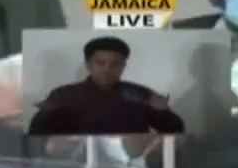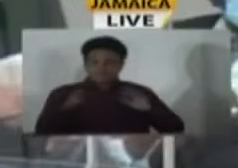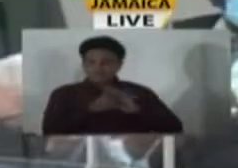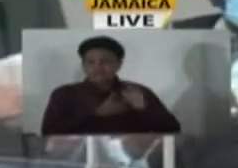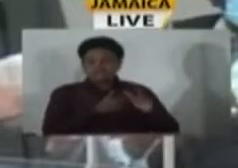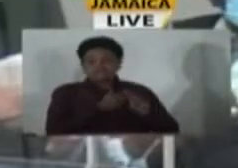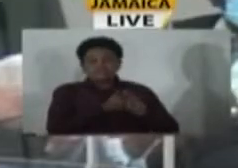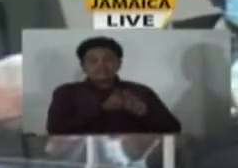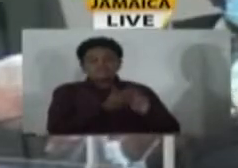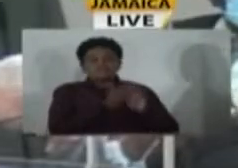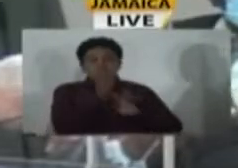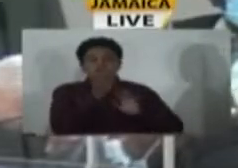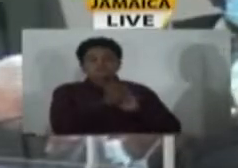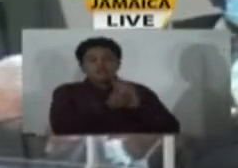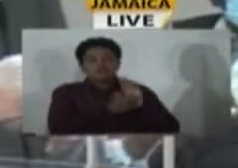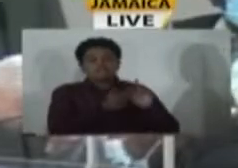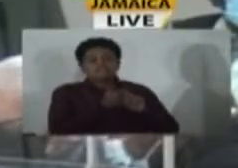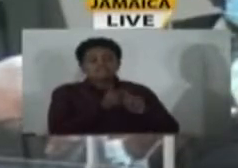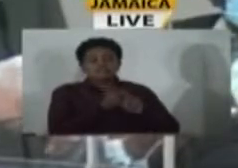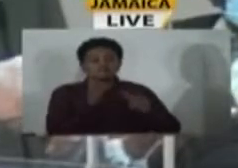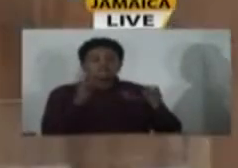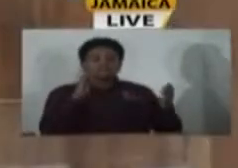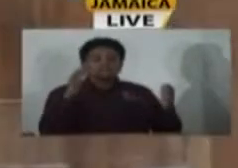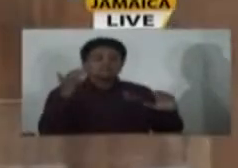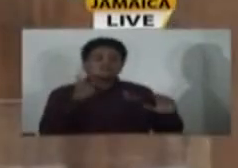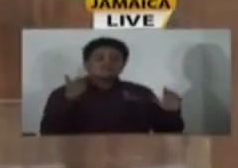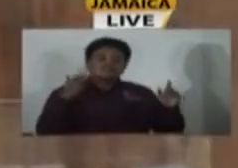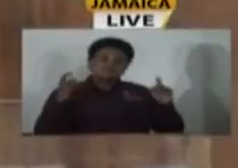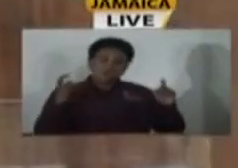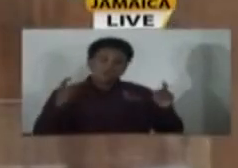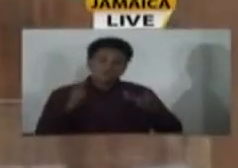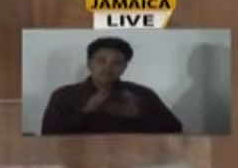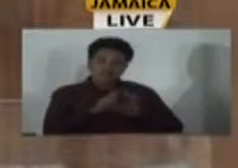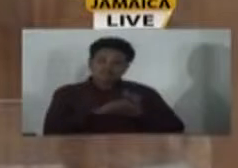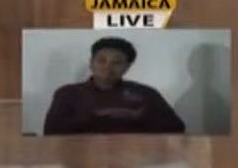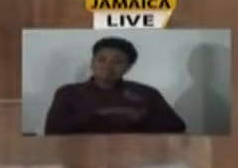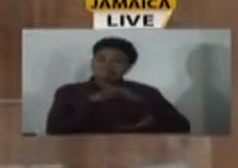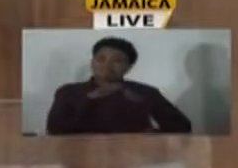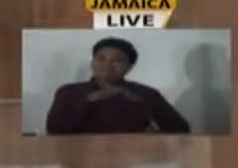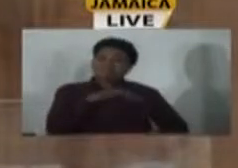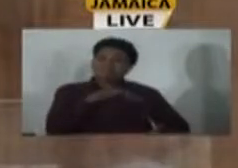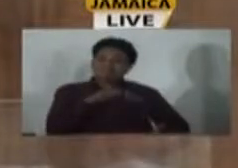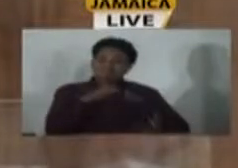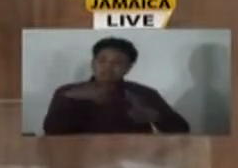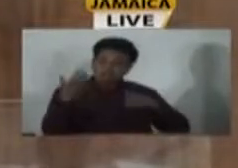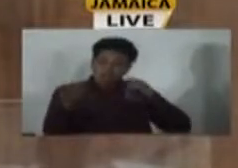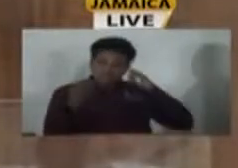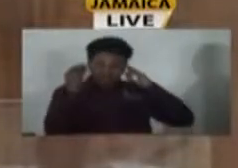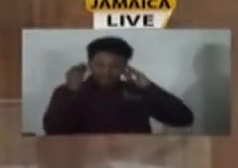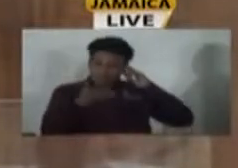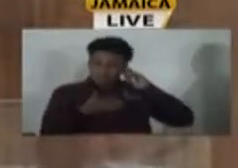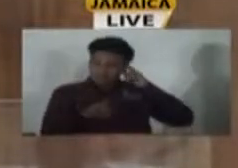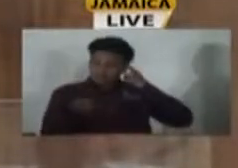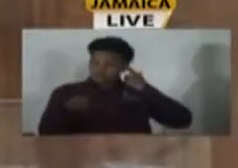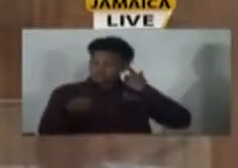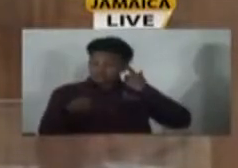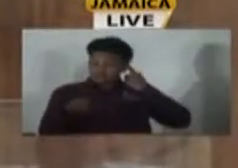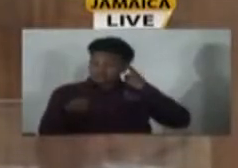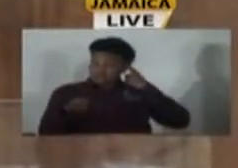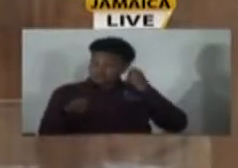the principal Act, which is a significant piece of legislation. That review hasn't taken